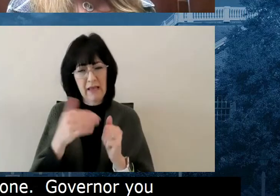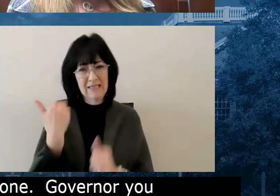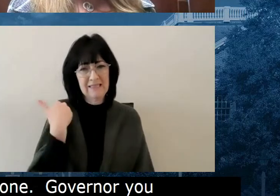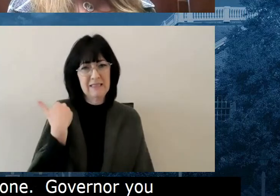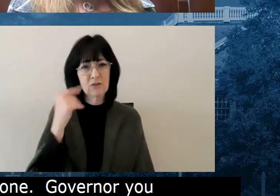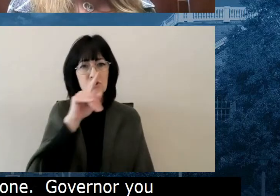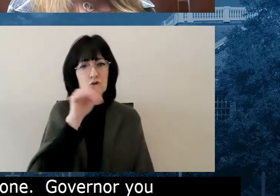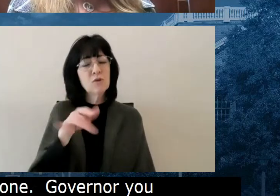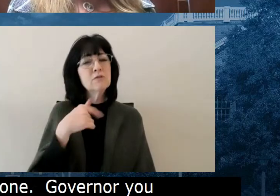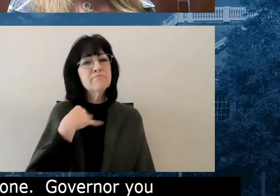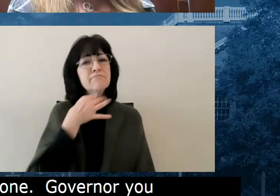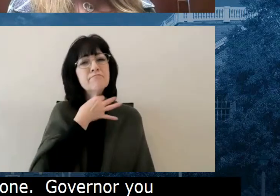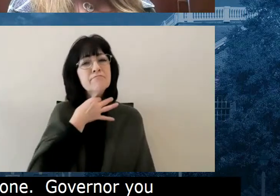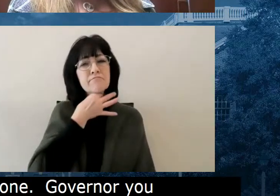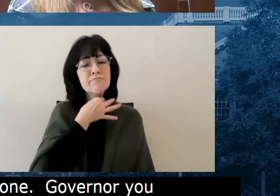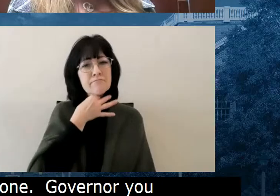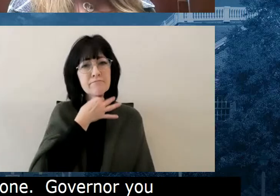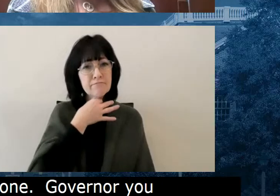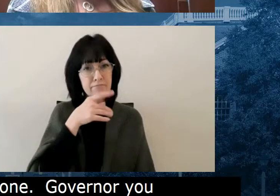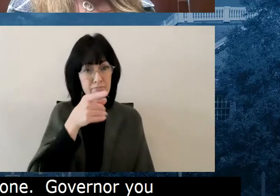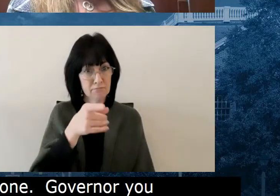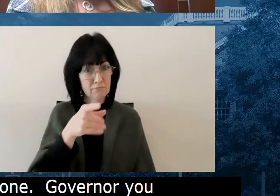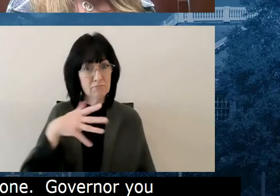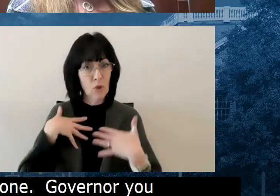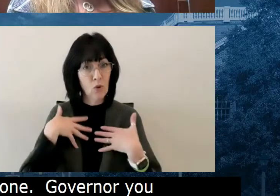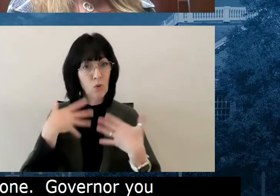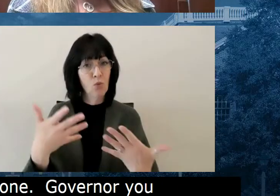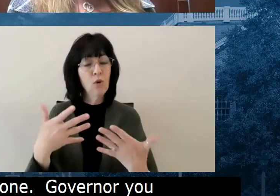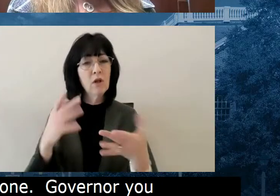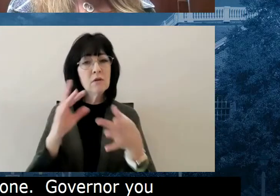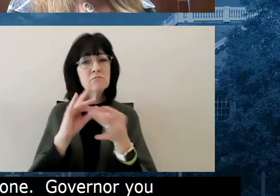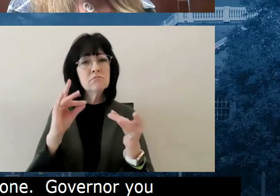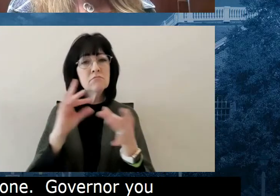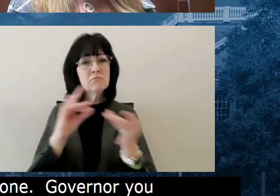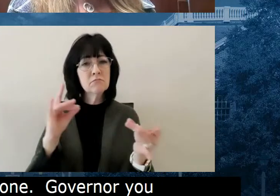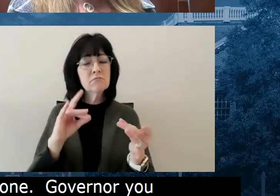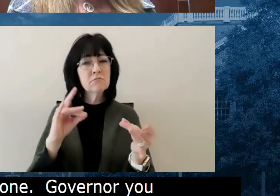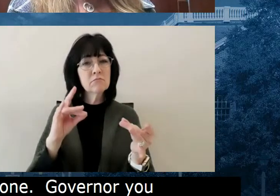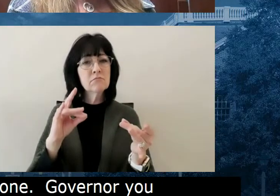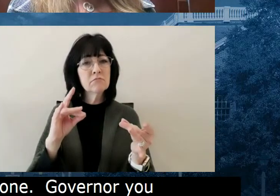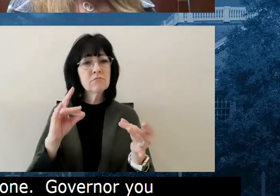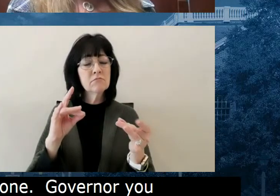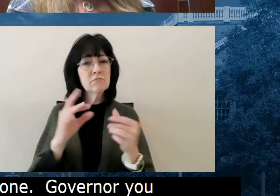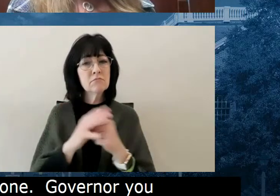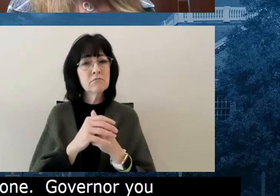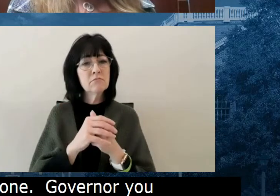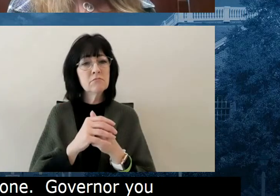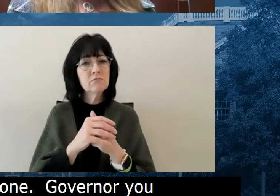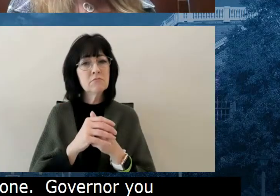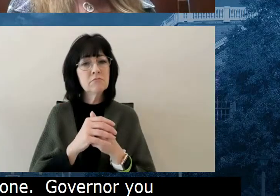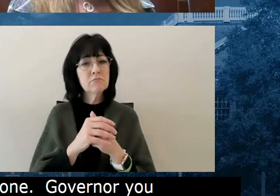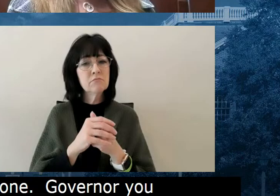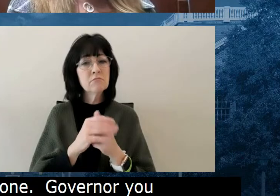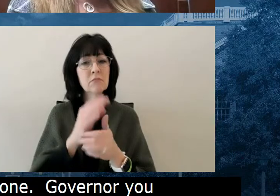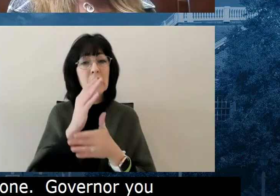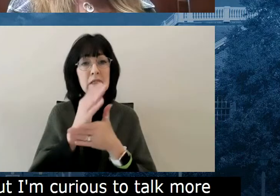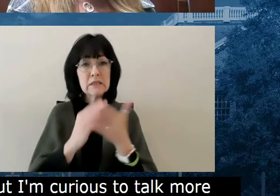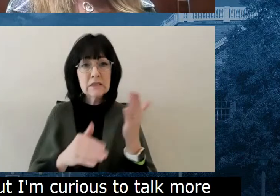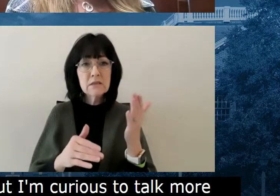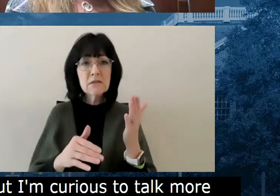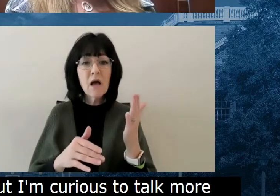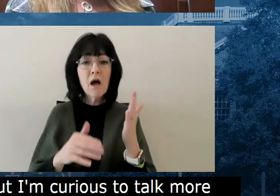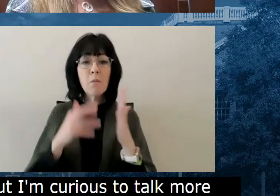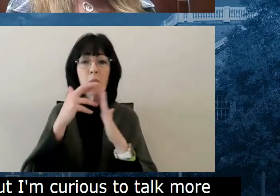curious if you'd be willing to talk a little bit more about the decision to leave some restrictions in place. As you mentioned